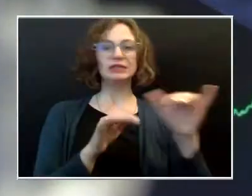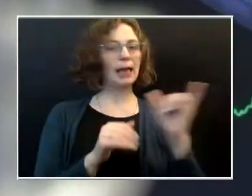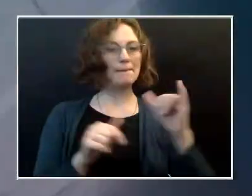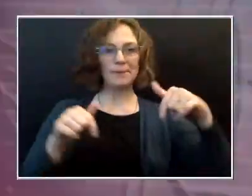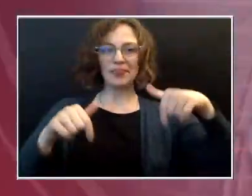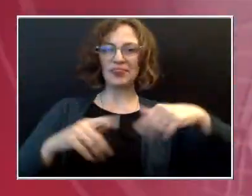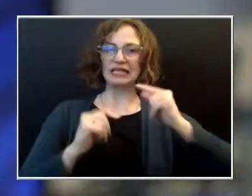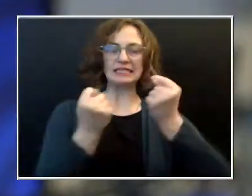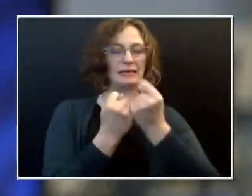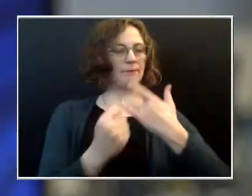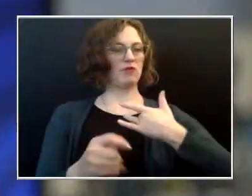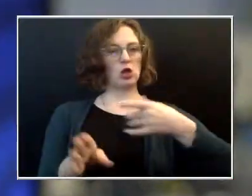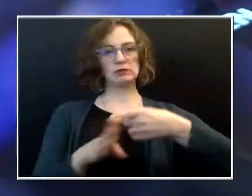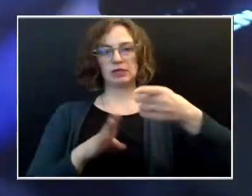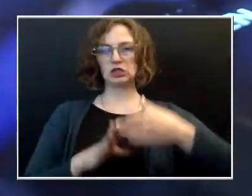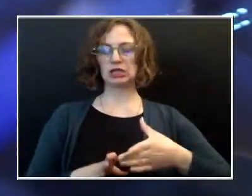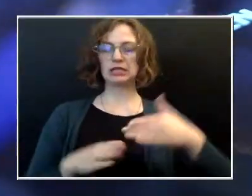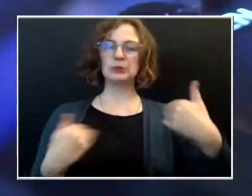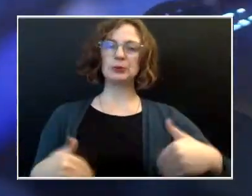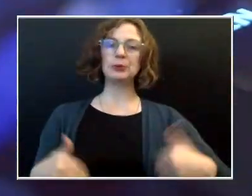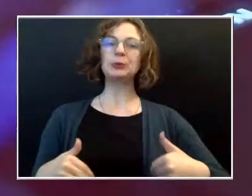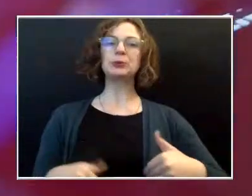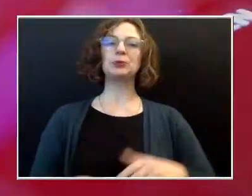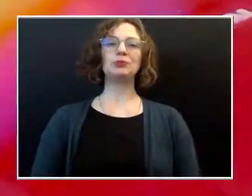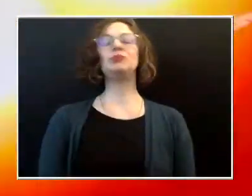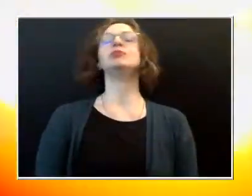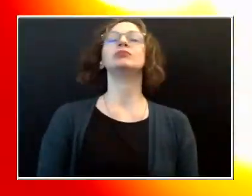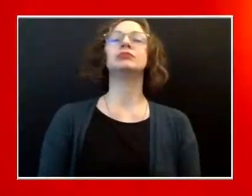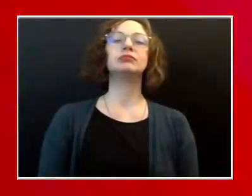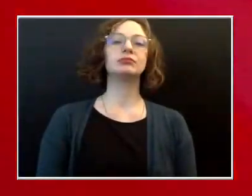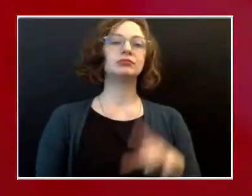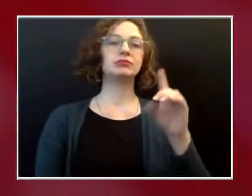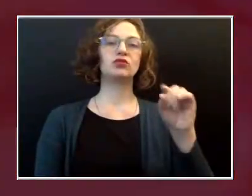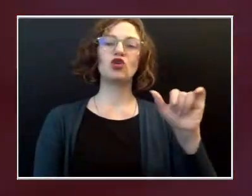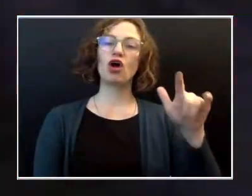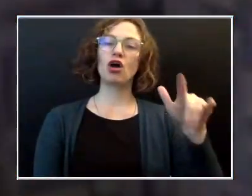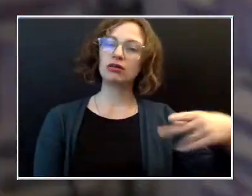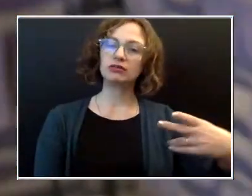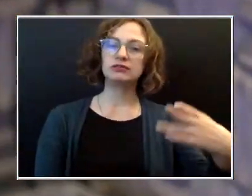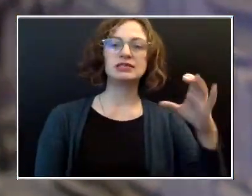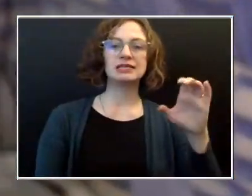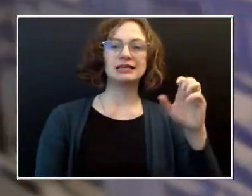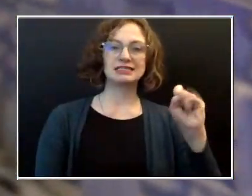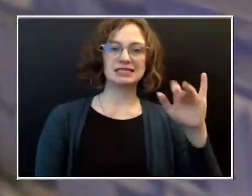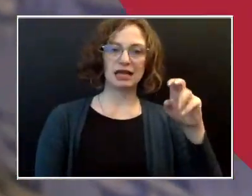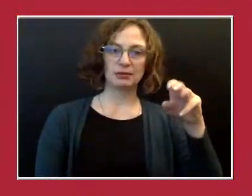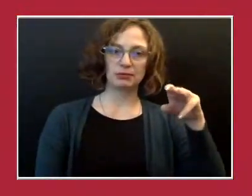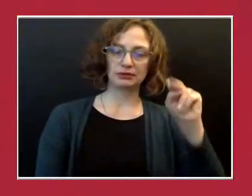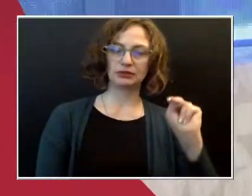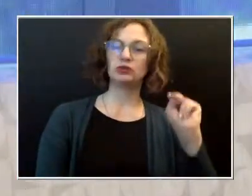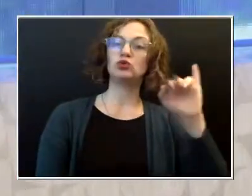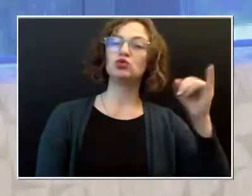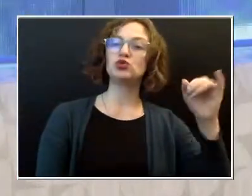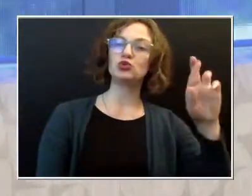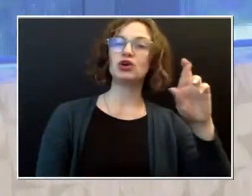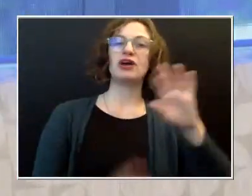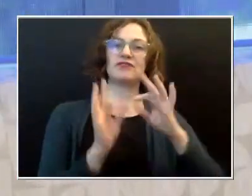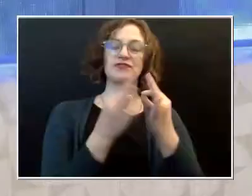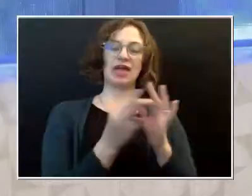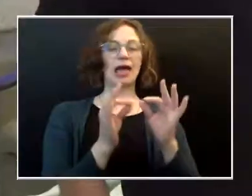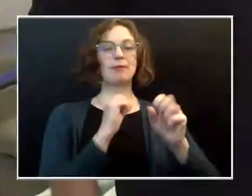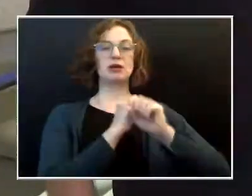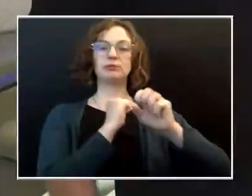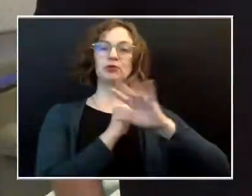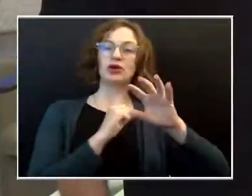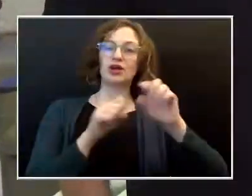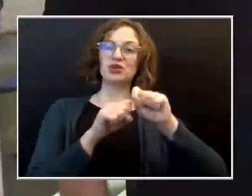just unreal. Stand by to set up show. And the Dolph C. Simons Jr. Family Broadcast Studio. Roll it. Always makes you feel like you're the